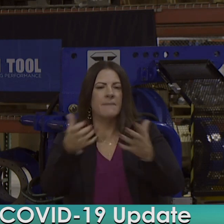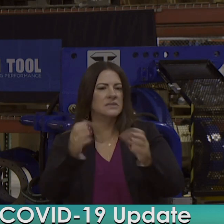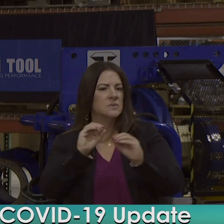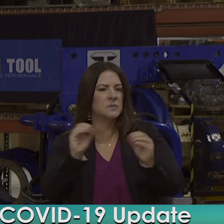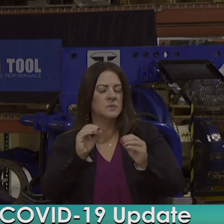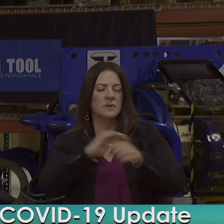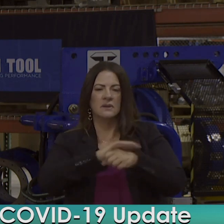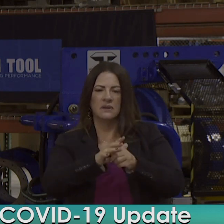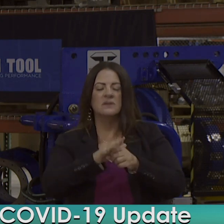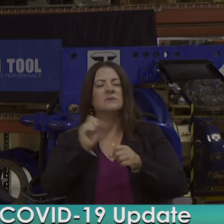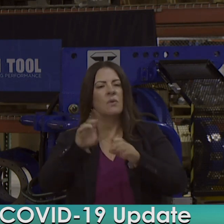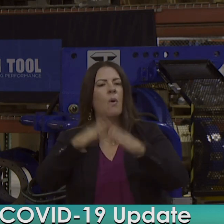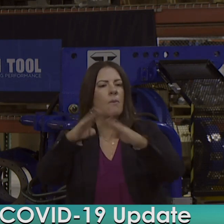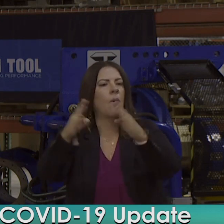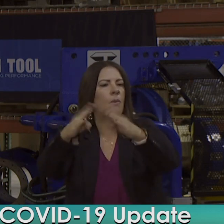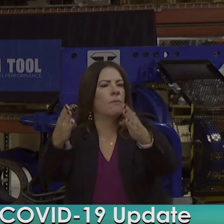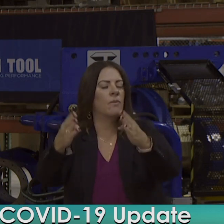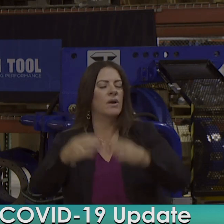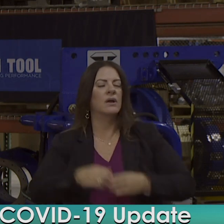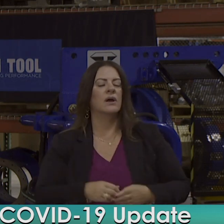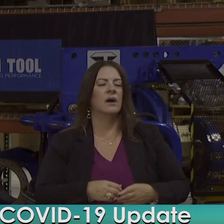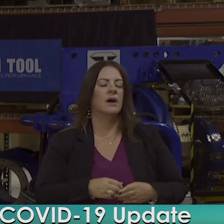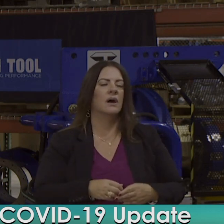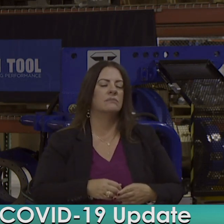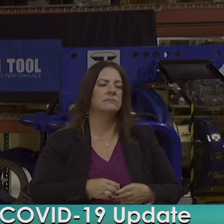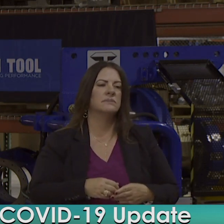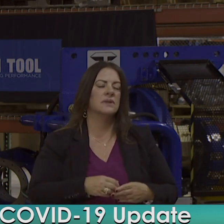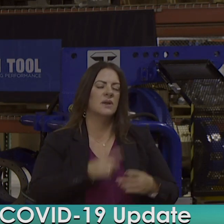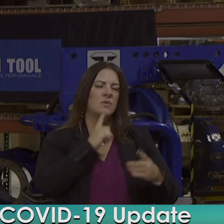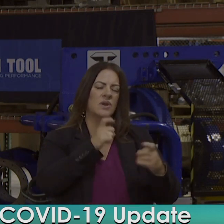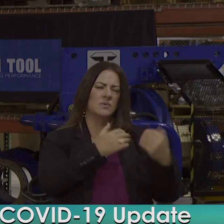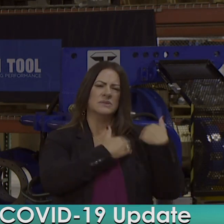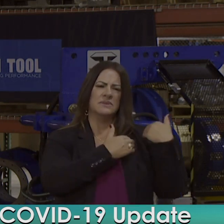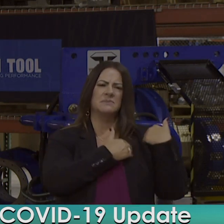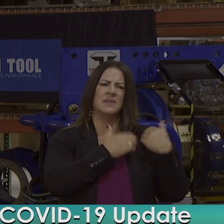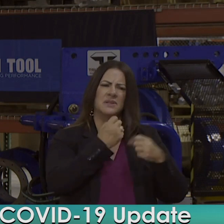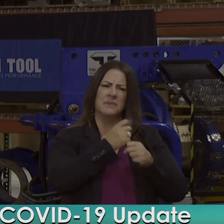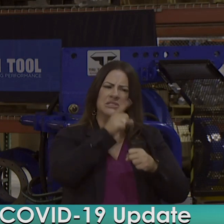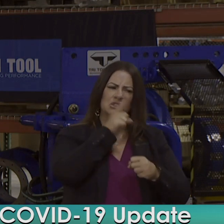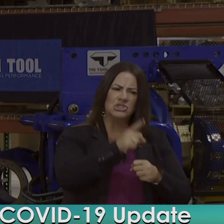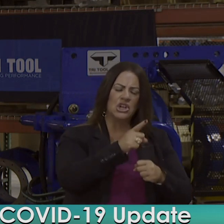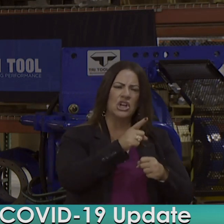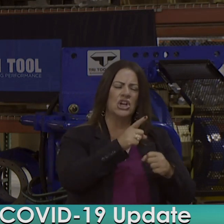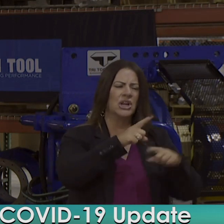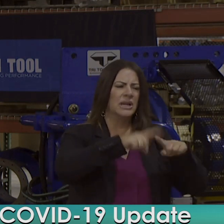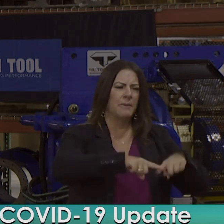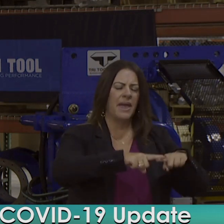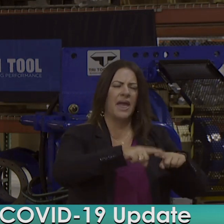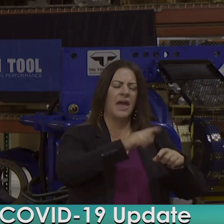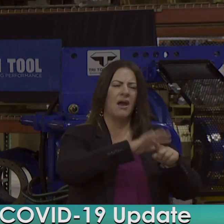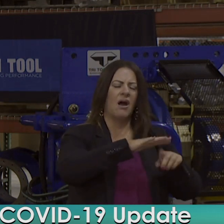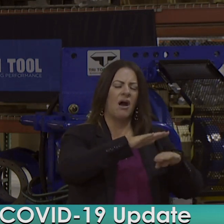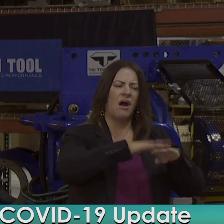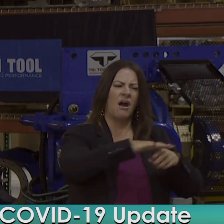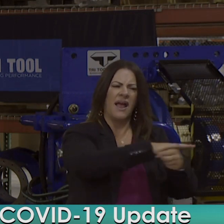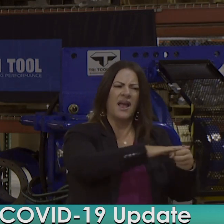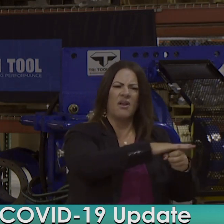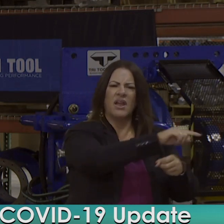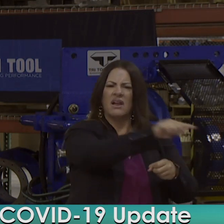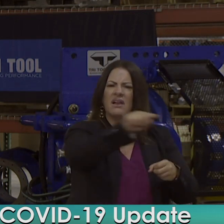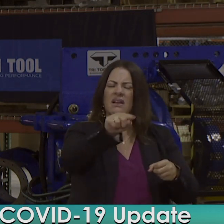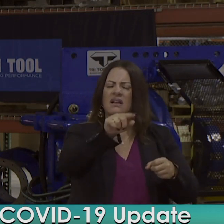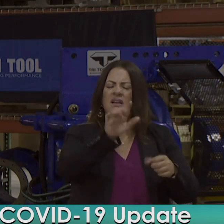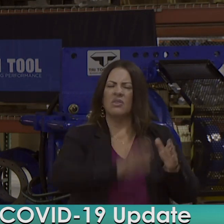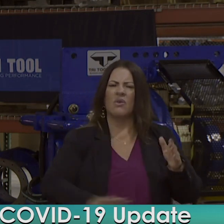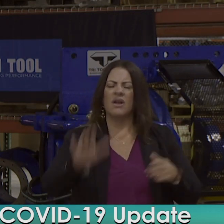at different paces with a dashboard responsibility that we have placed on local health officials that we monitor. Other parts of the